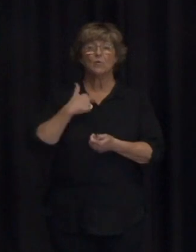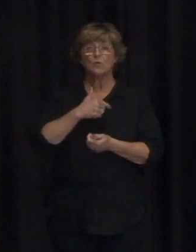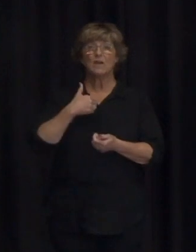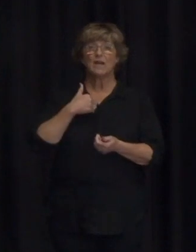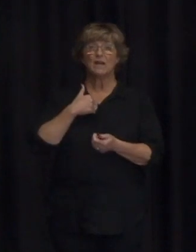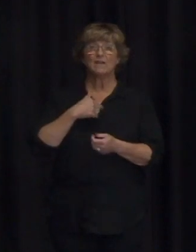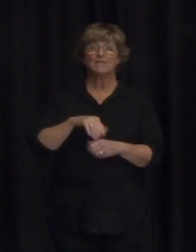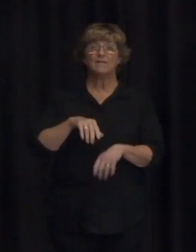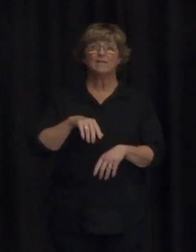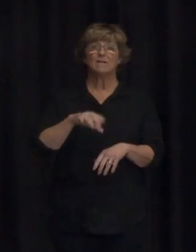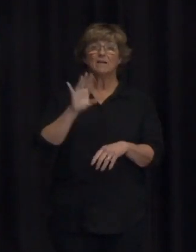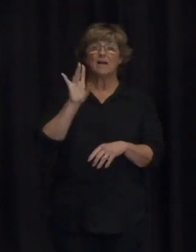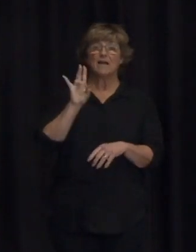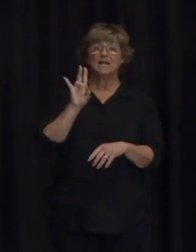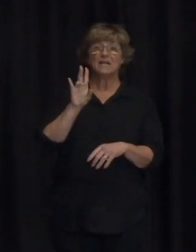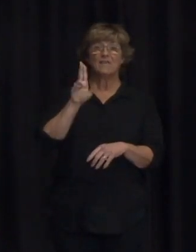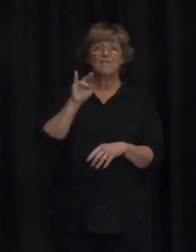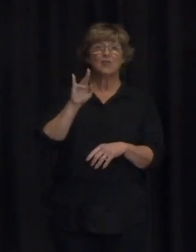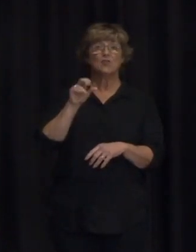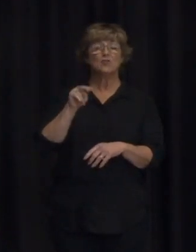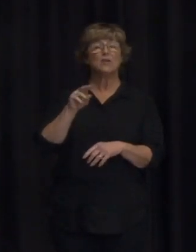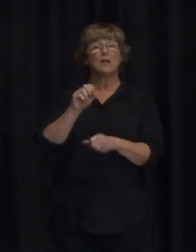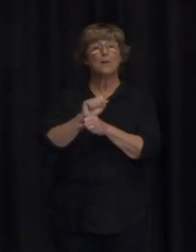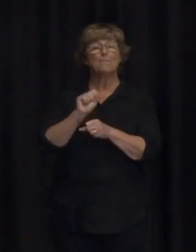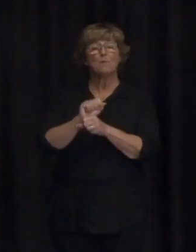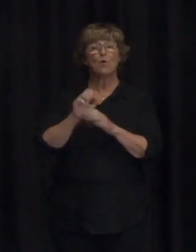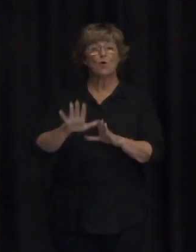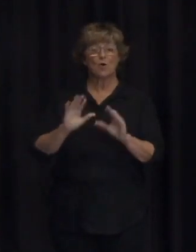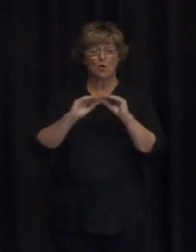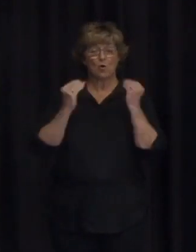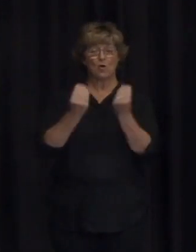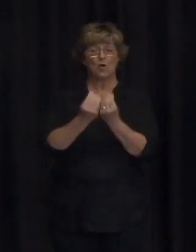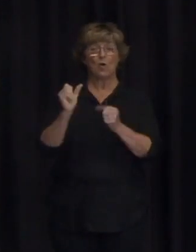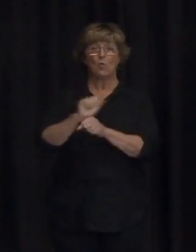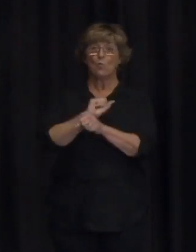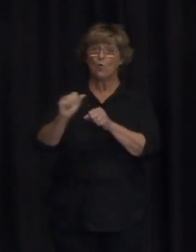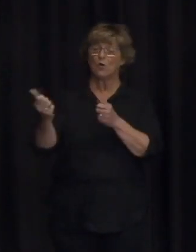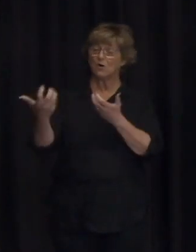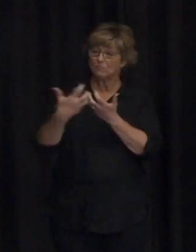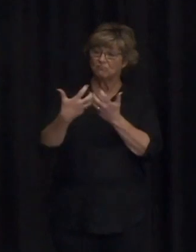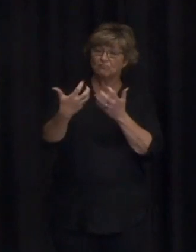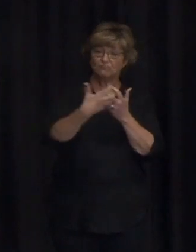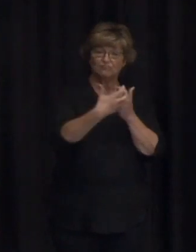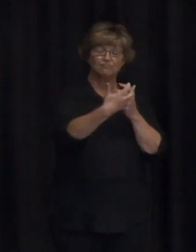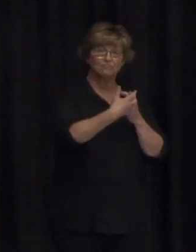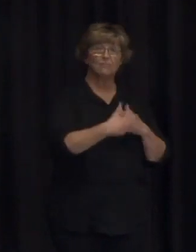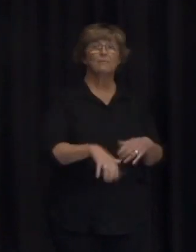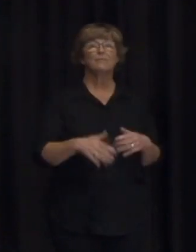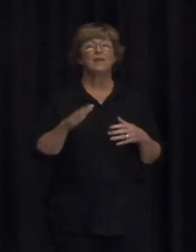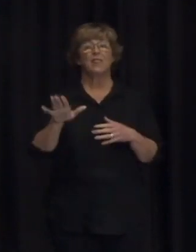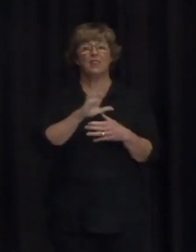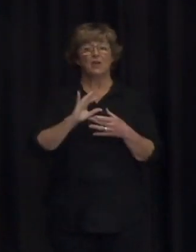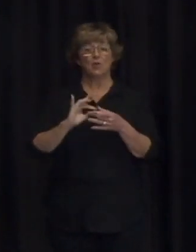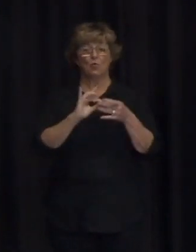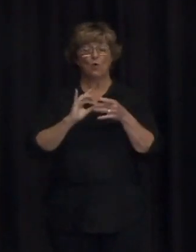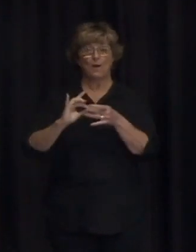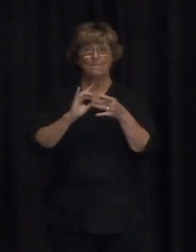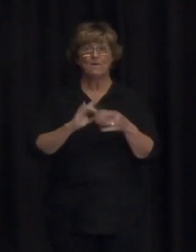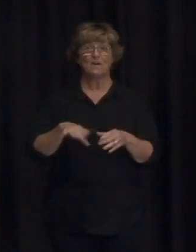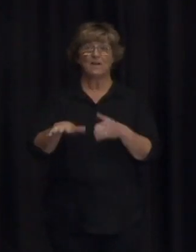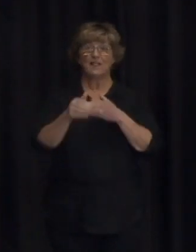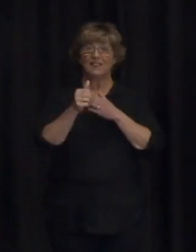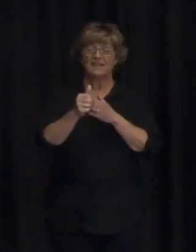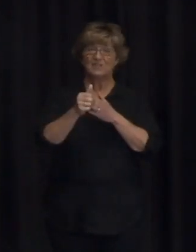unions / employee organizations that work with us on a regular basis, and their cooperation, their